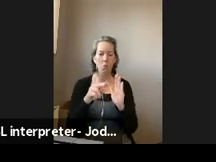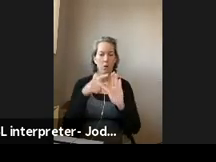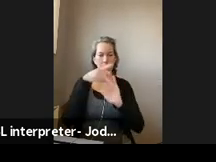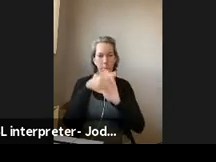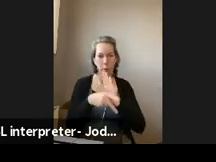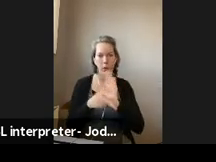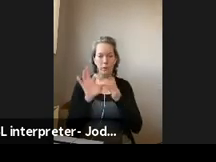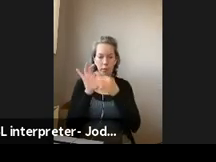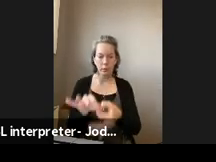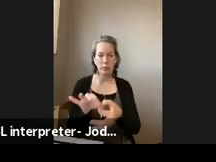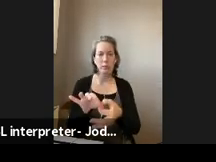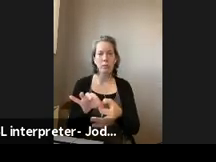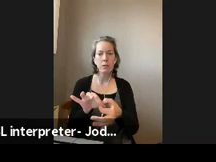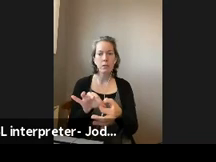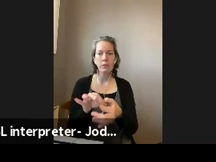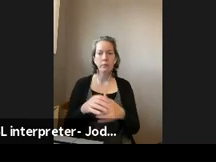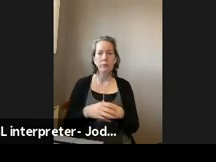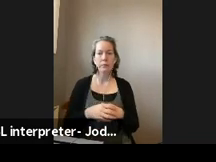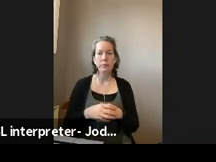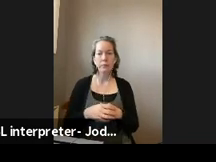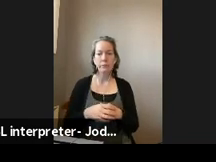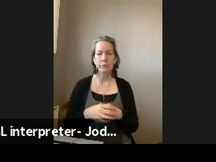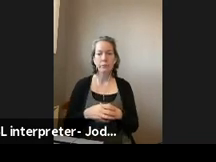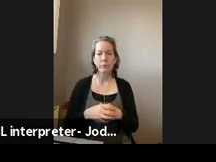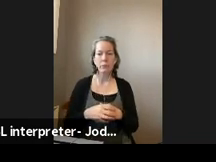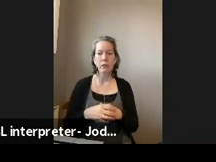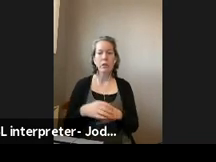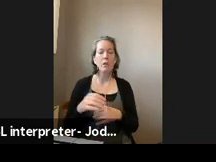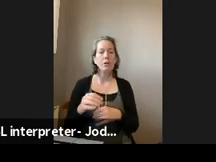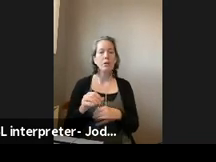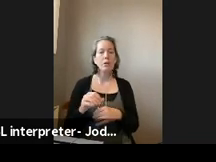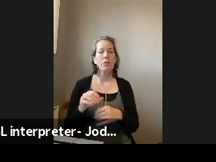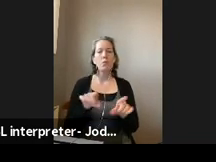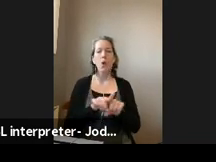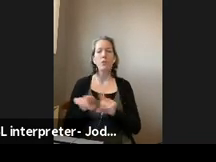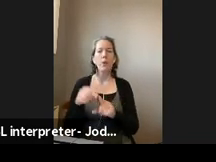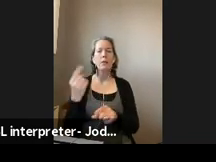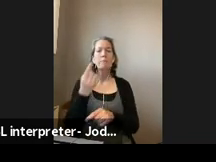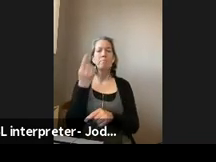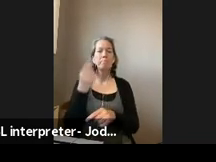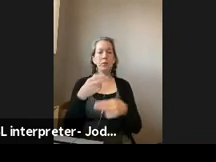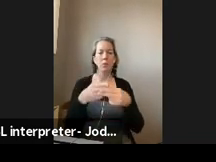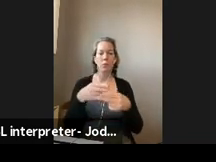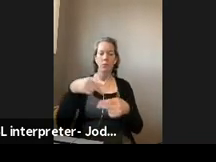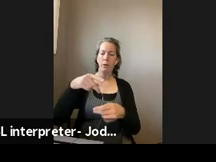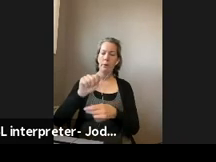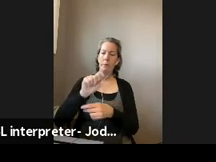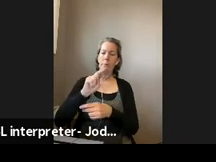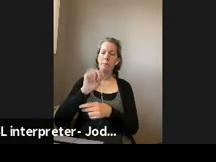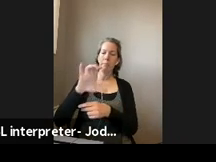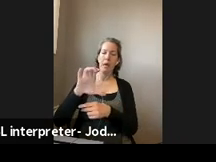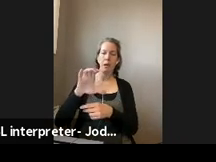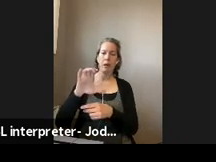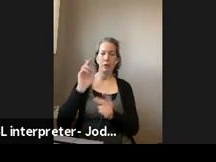this situation. And there's something called panic buttons. Panic buttons are simply like knowing